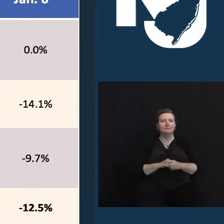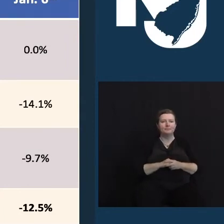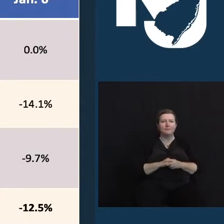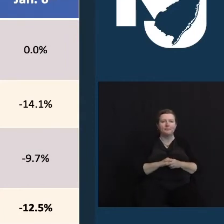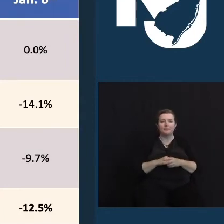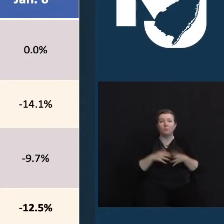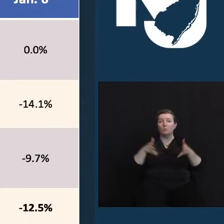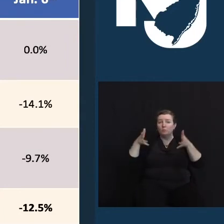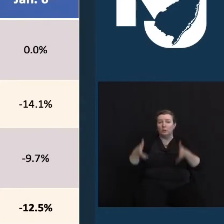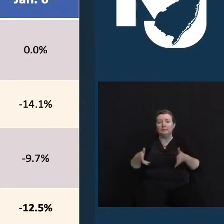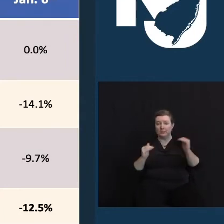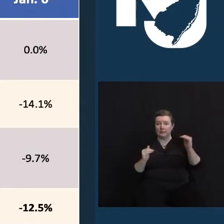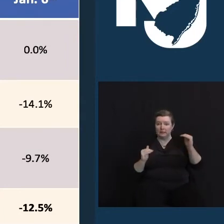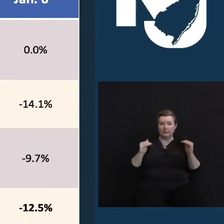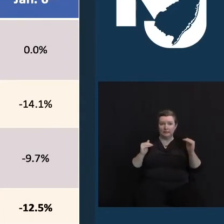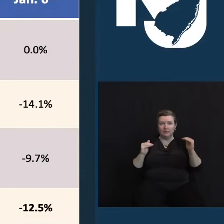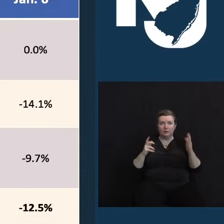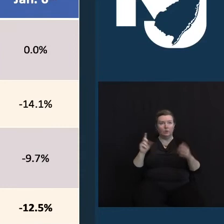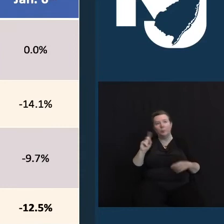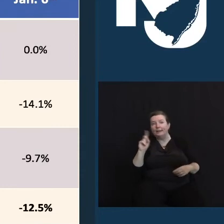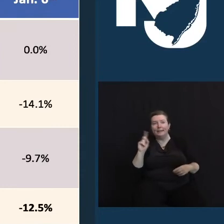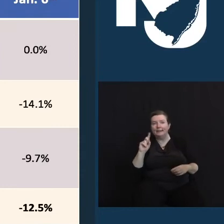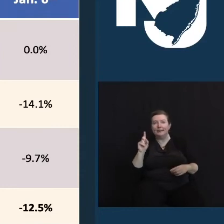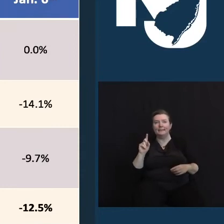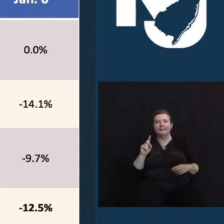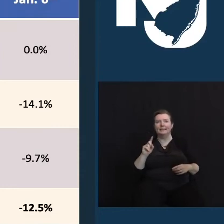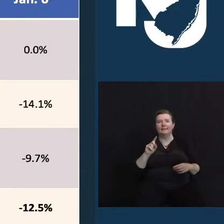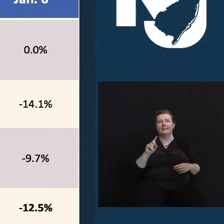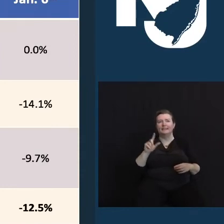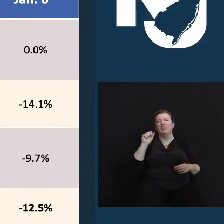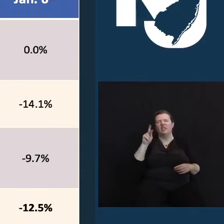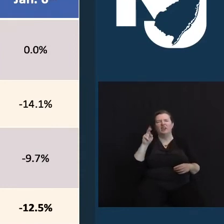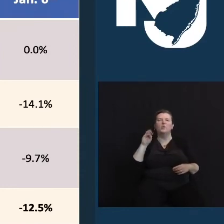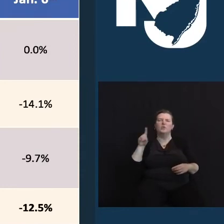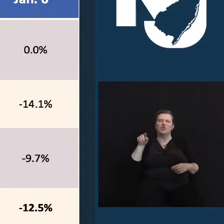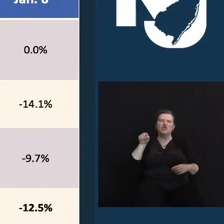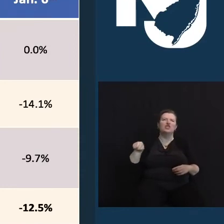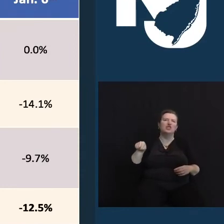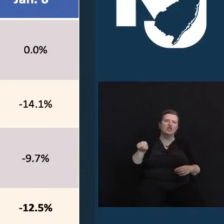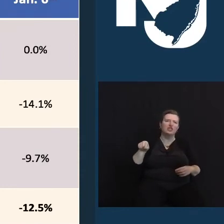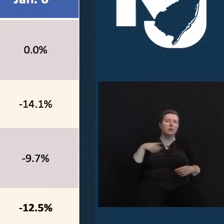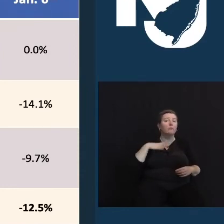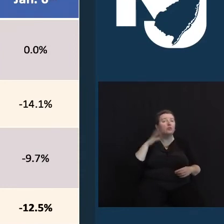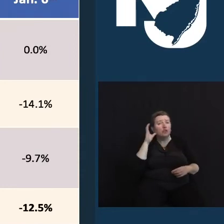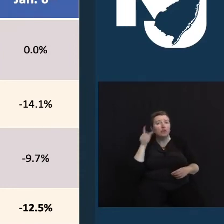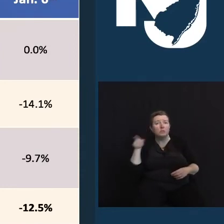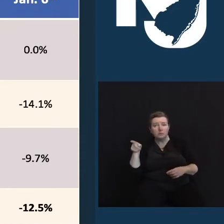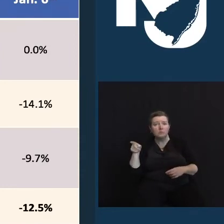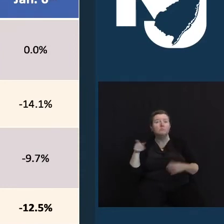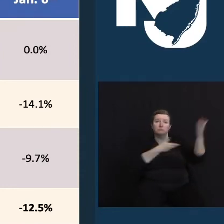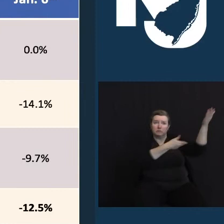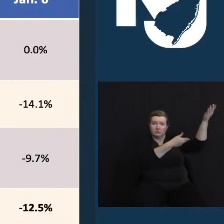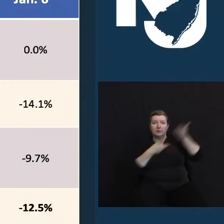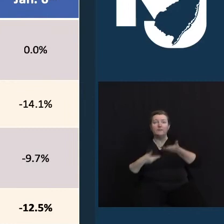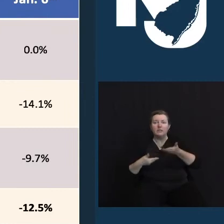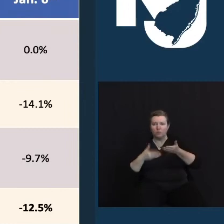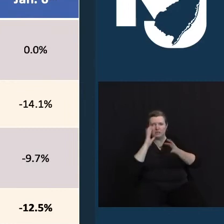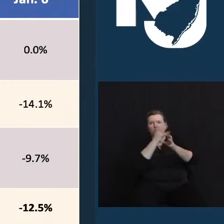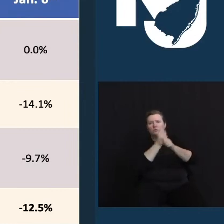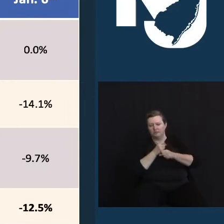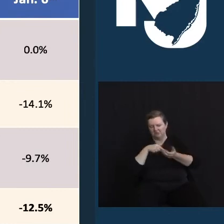gap is in Lakewood, but officials there have received confirmation that their delivery is finally on track for this week, and we'll